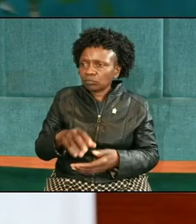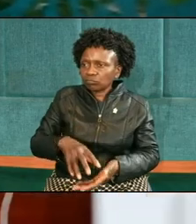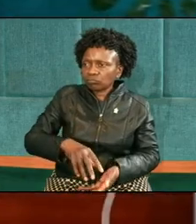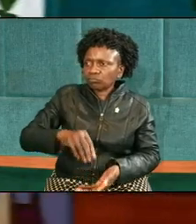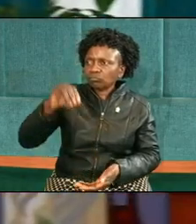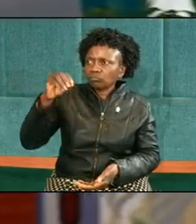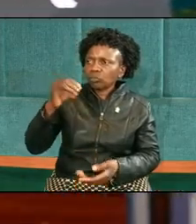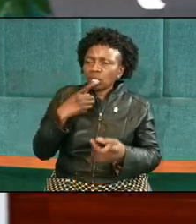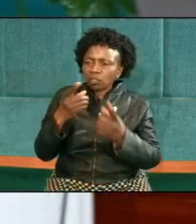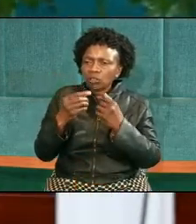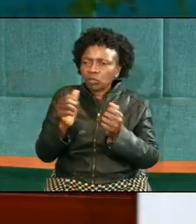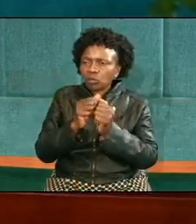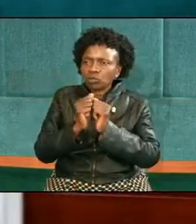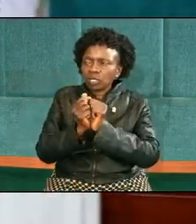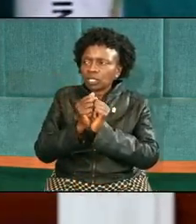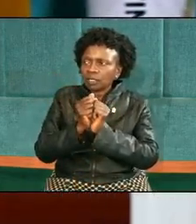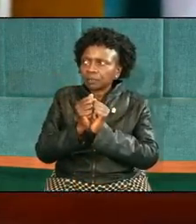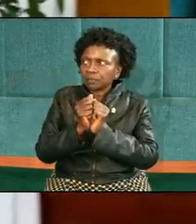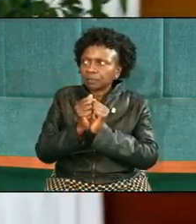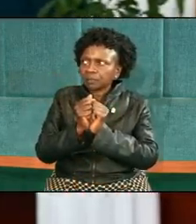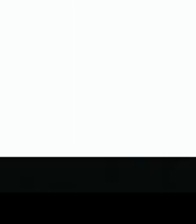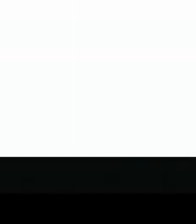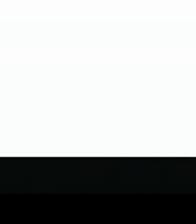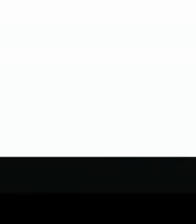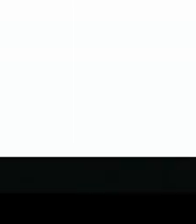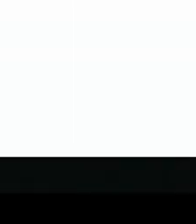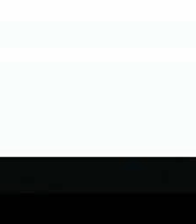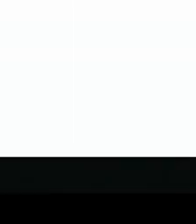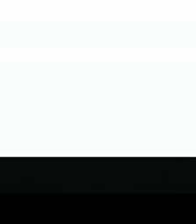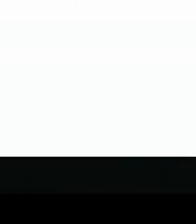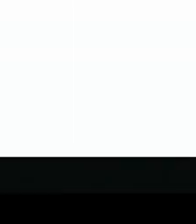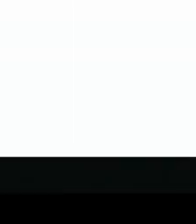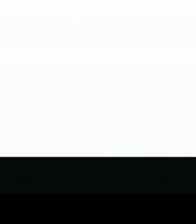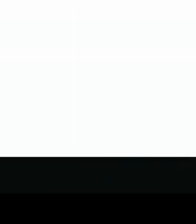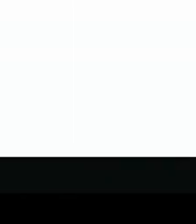and have a talk with him, which I'll use to end this message. The Lord says,